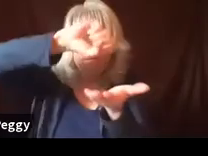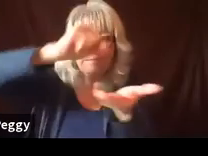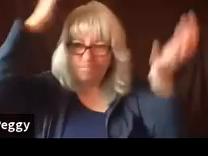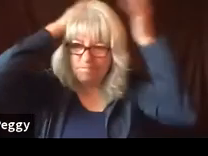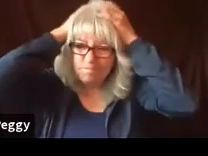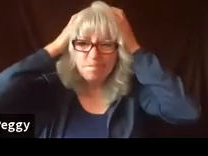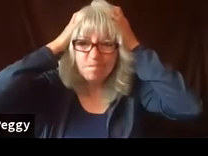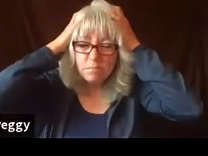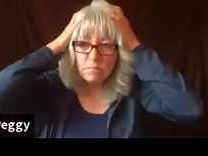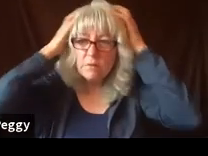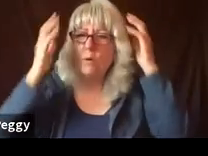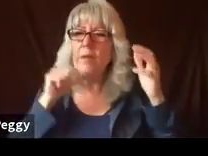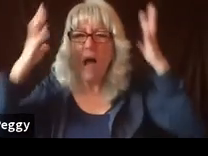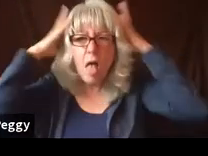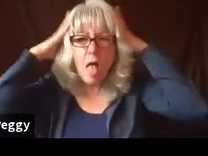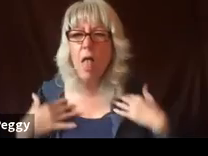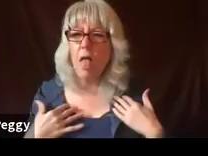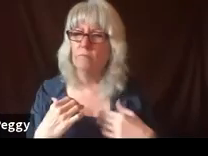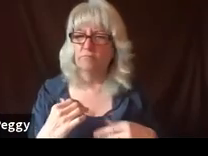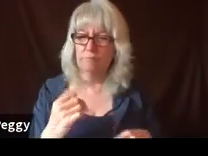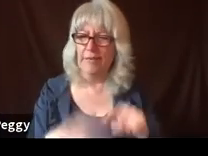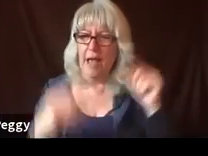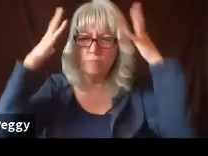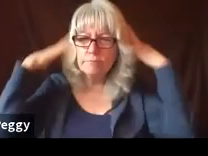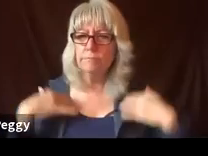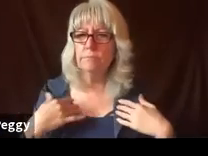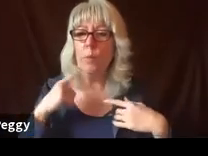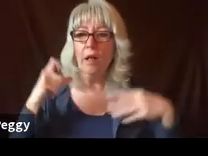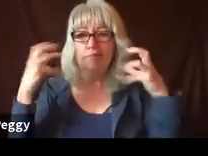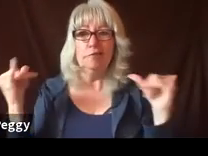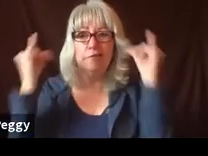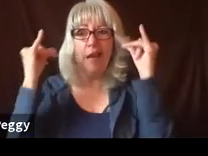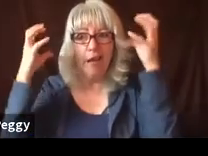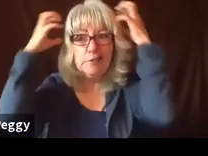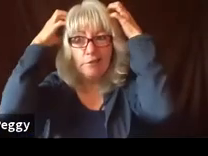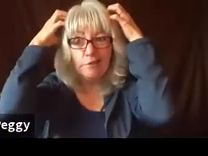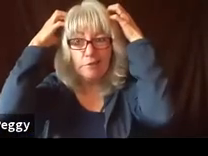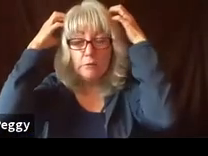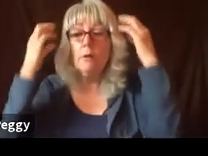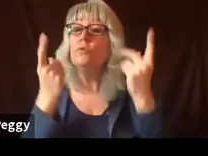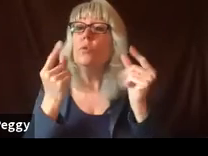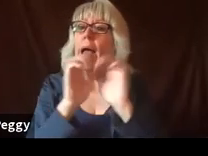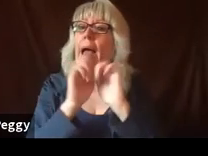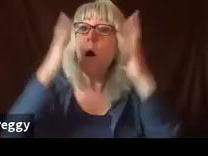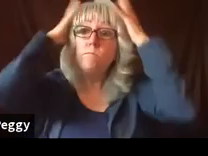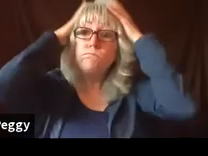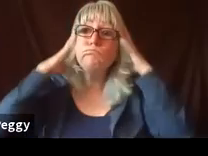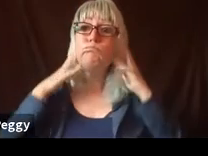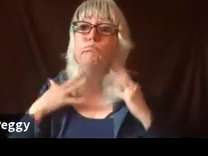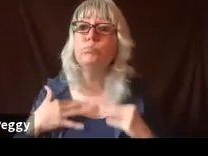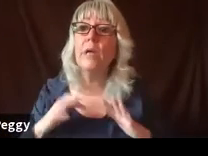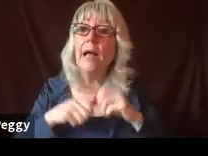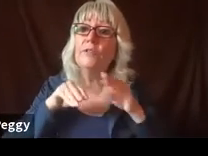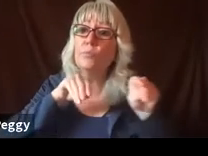in one place and I wouldn't be able to get it all over my hair. So what do I do to get that shampoo